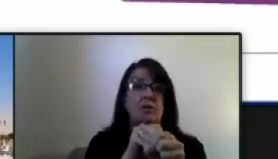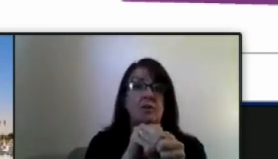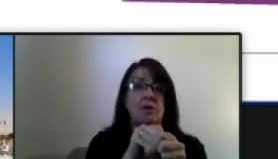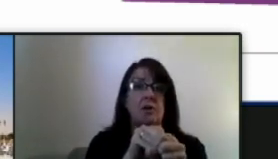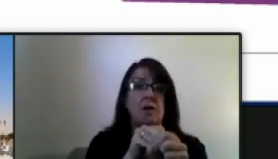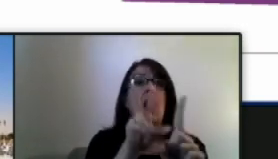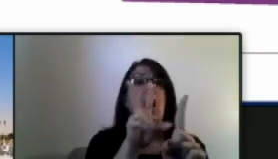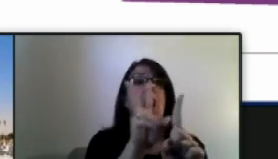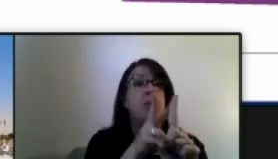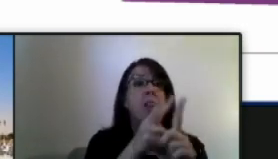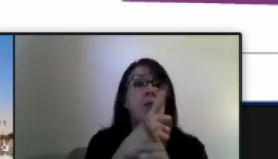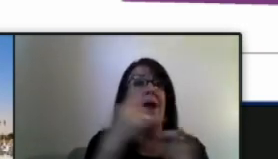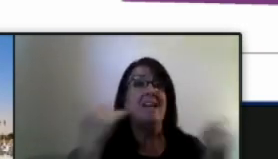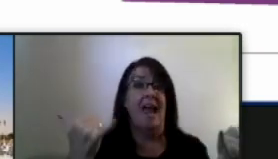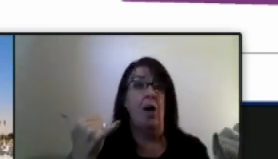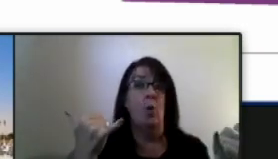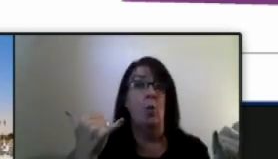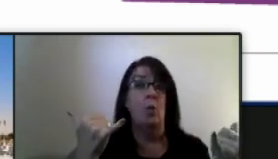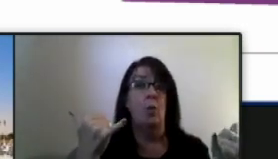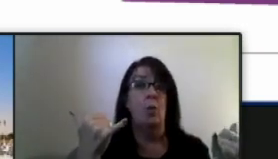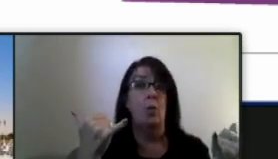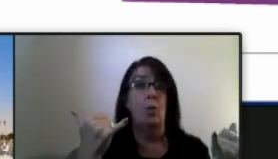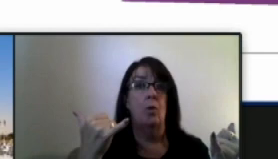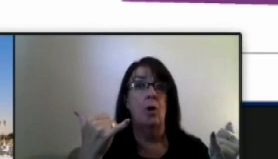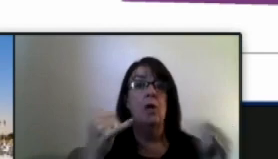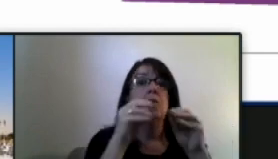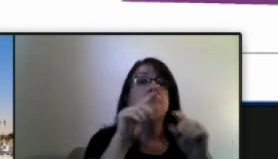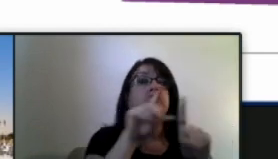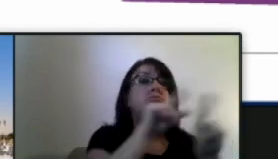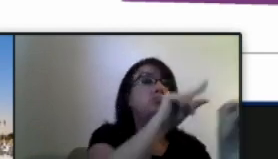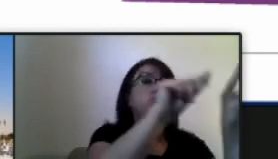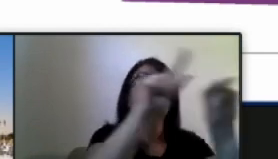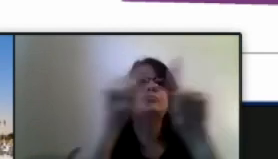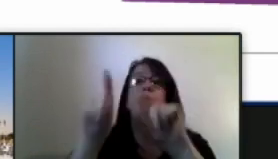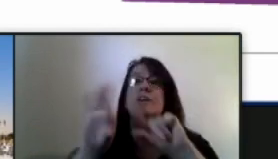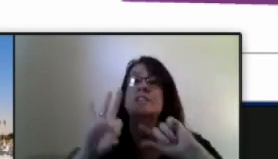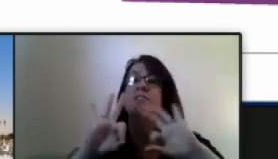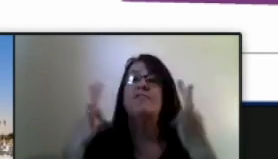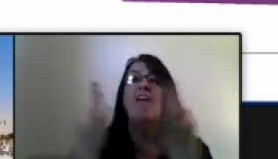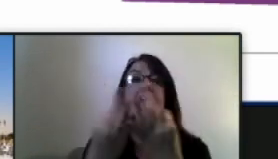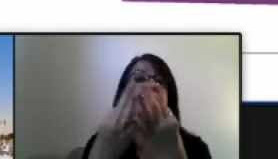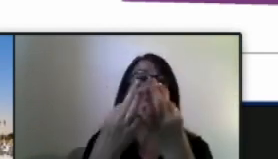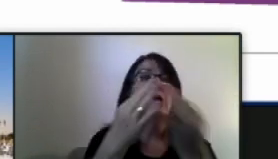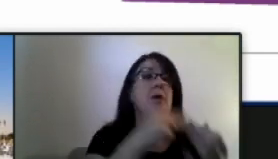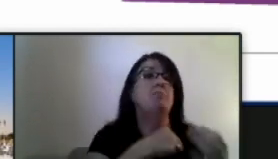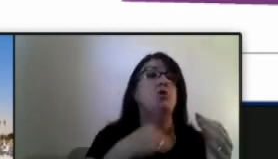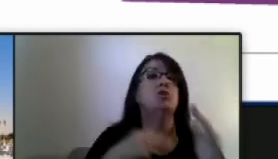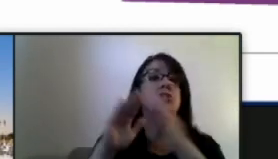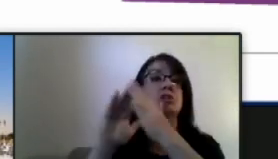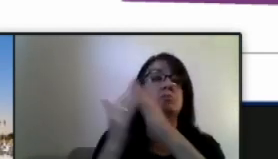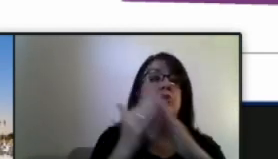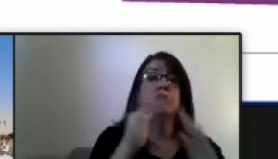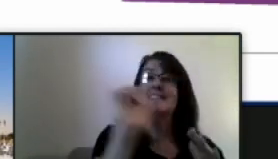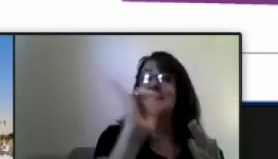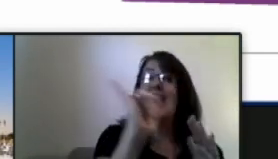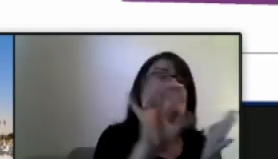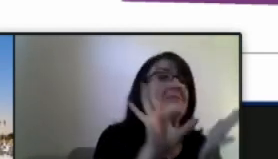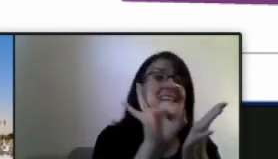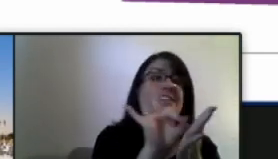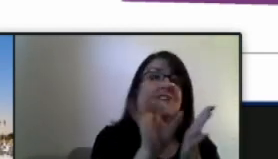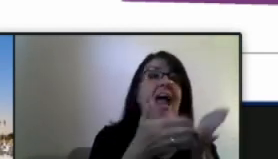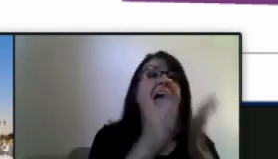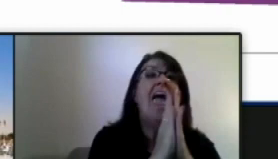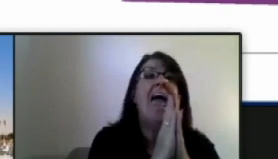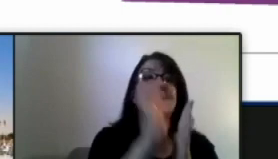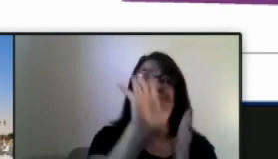apply right now, and then you can also spread the word to your family members and community, just like the census, where we asked you to ask five